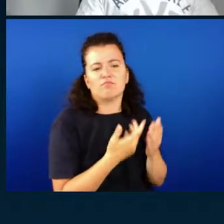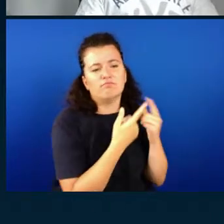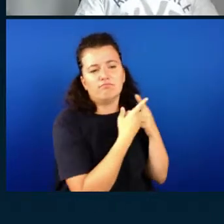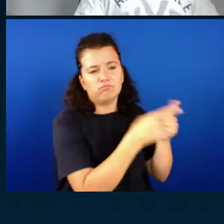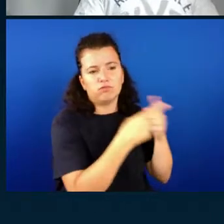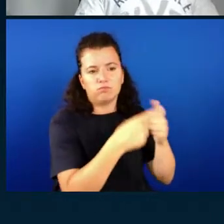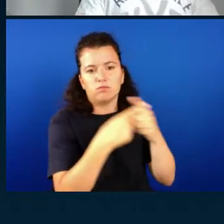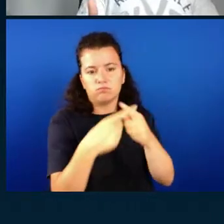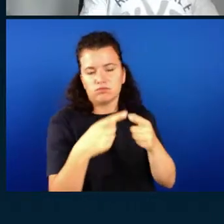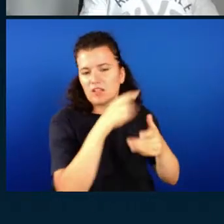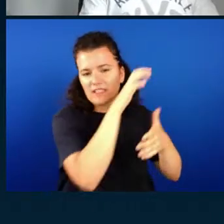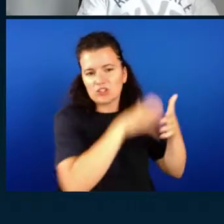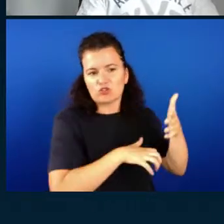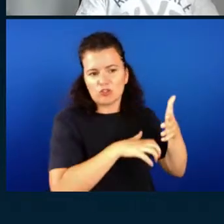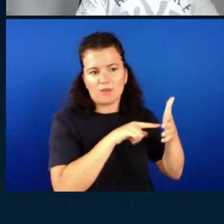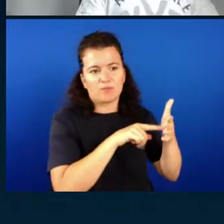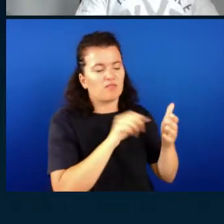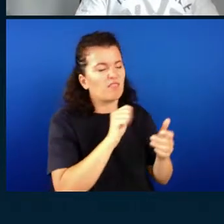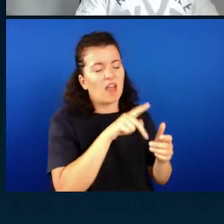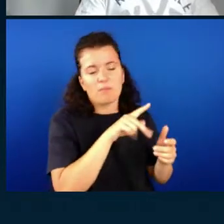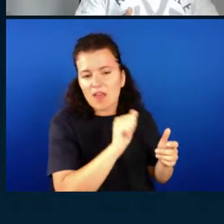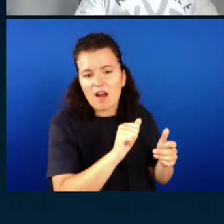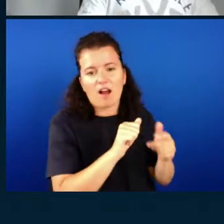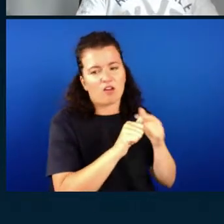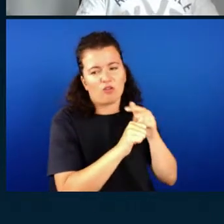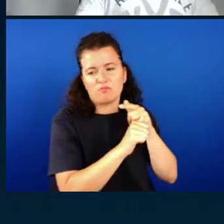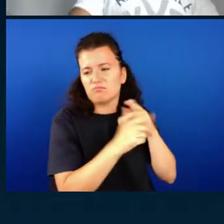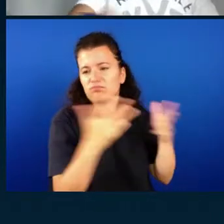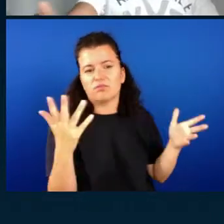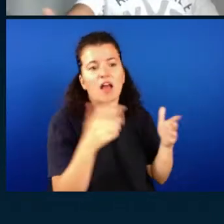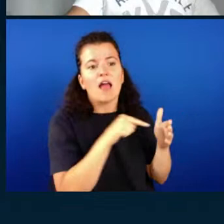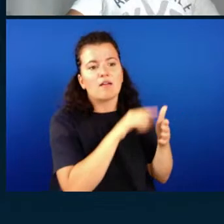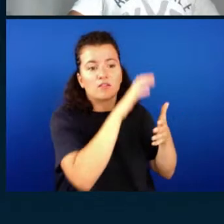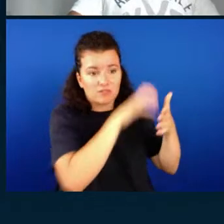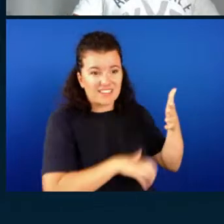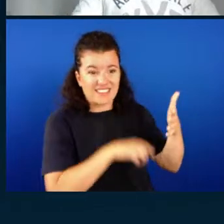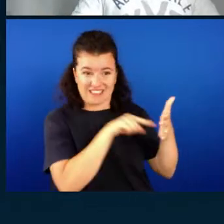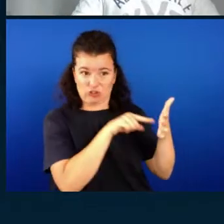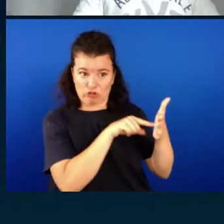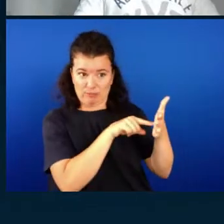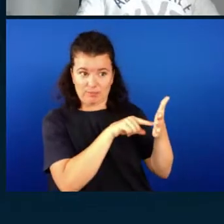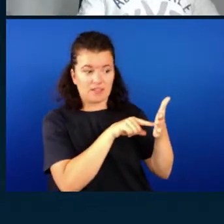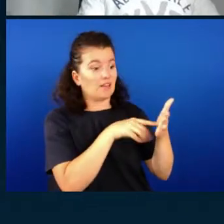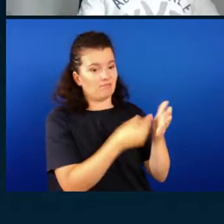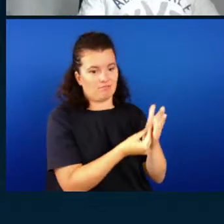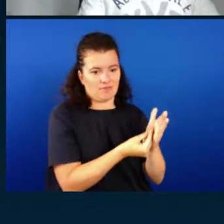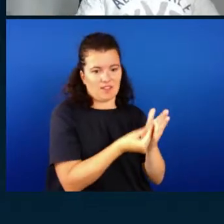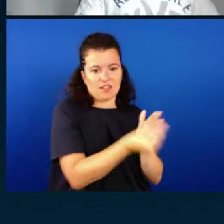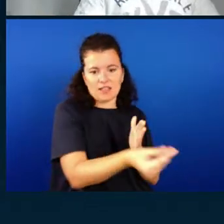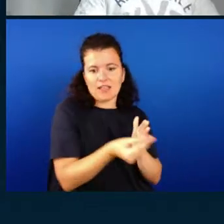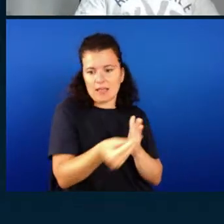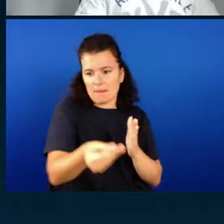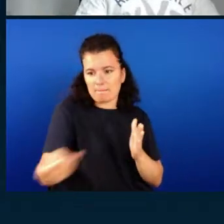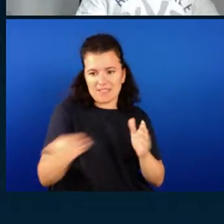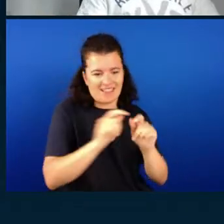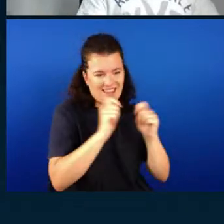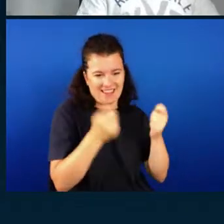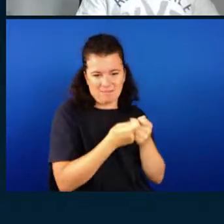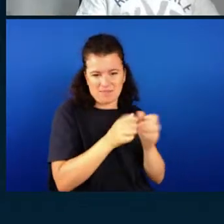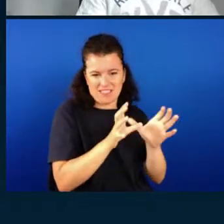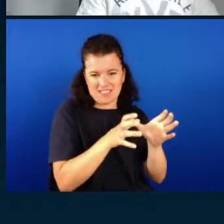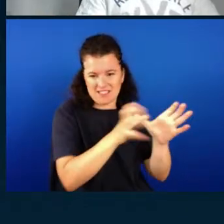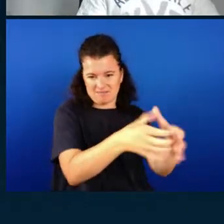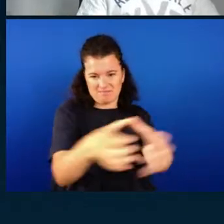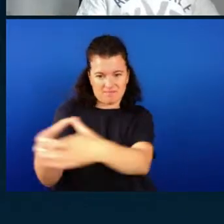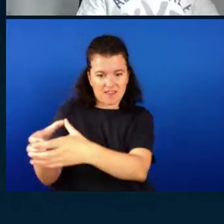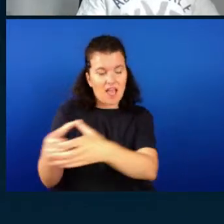PowerShell script or API, in fact. And then you give it across the teams, give access to the teams, and they use the